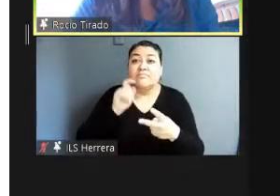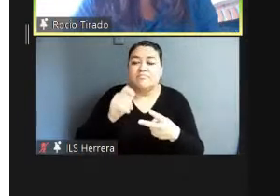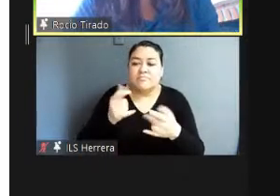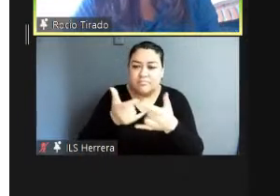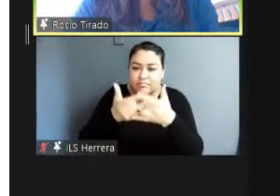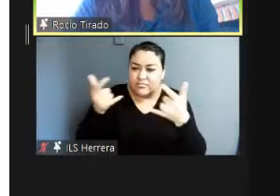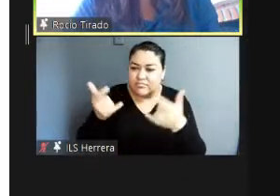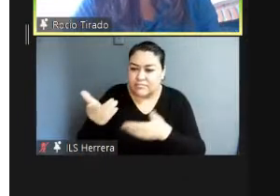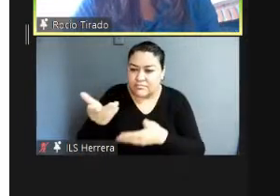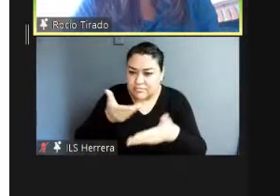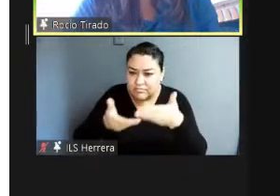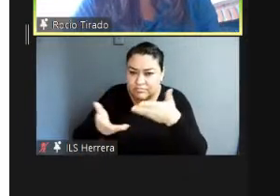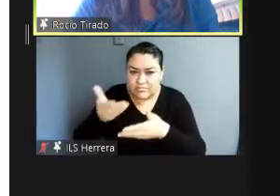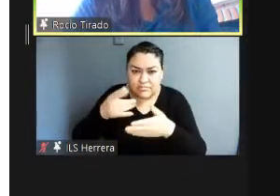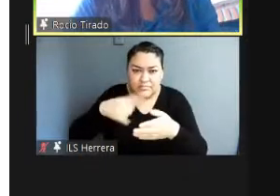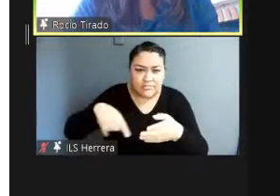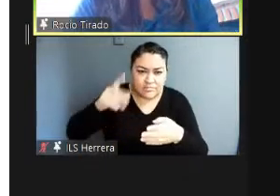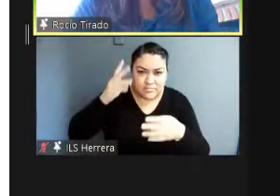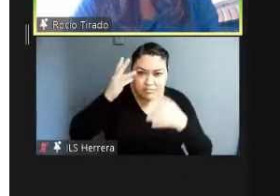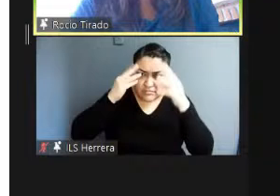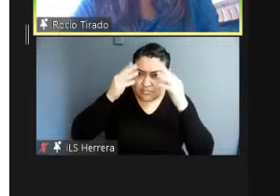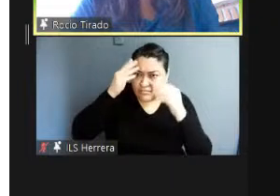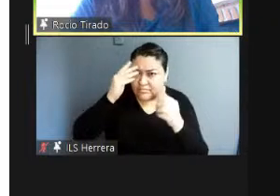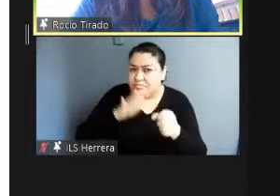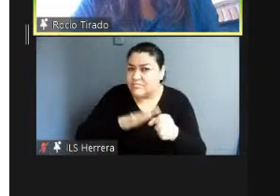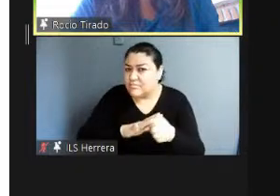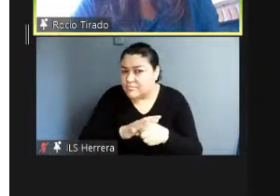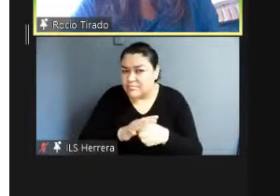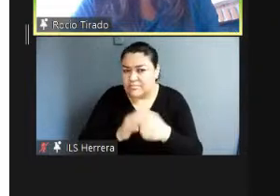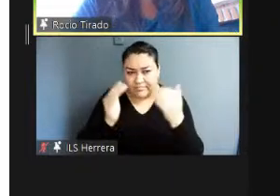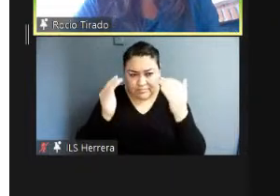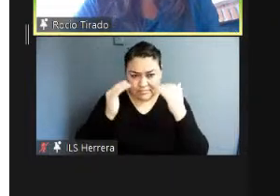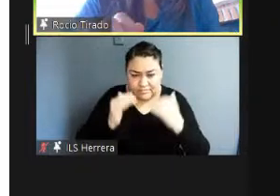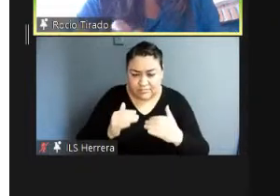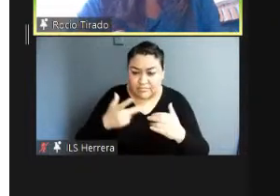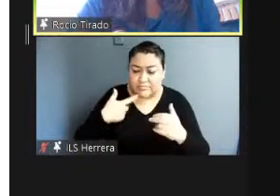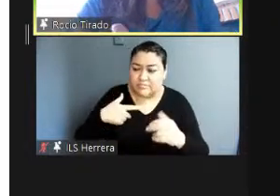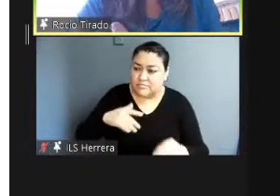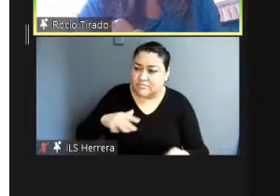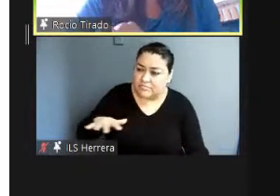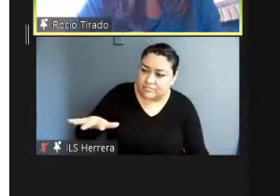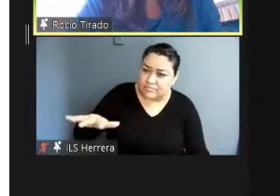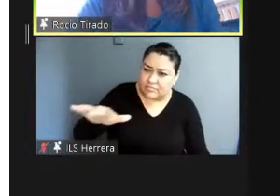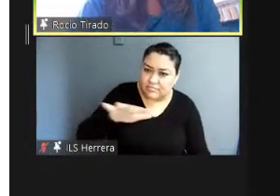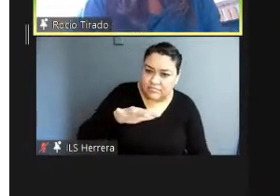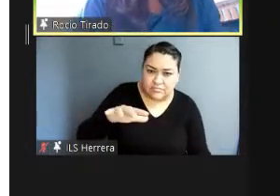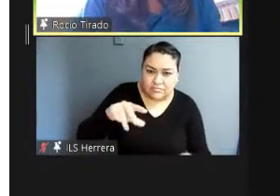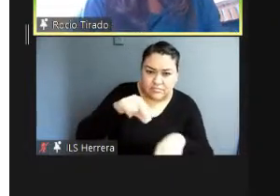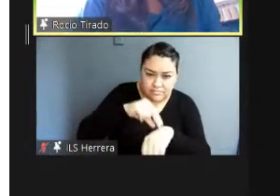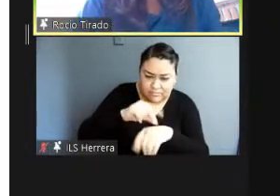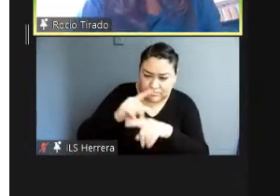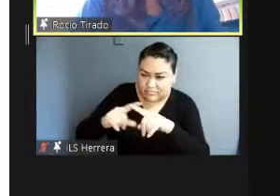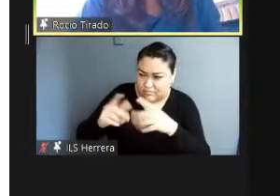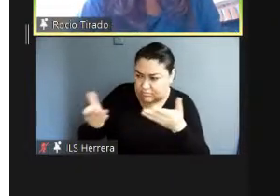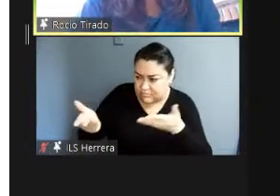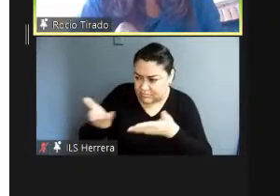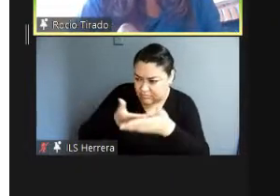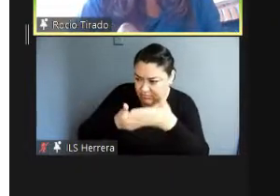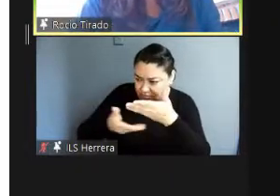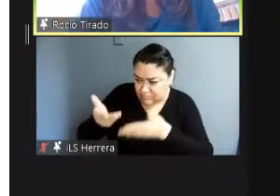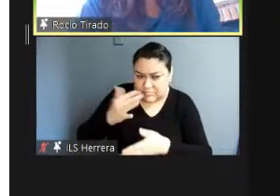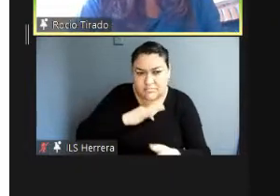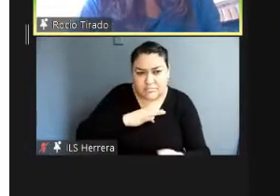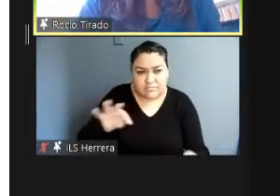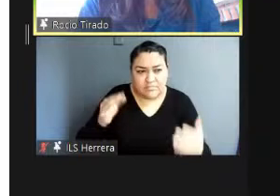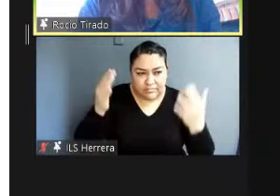designing exchange experience activities in competency-based learning, and linking with the community and the